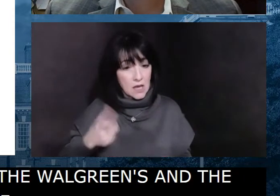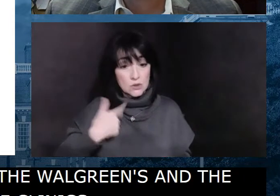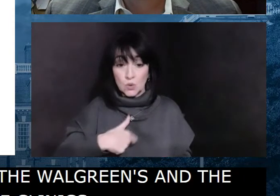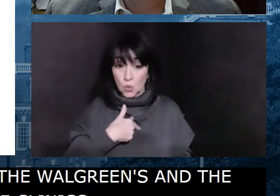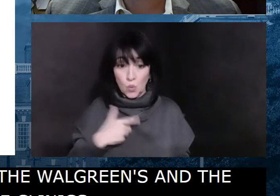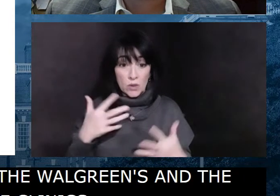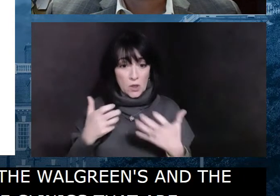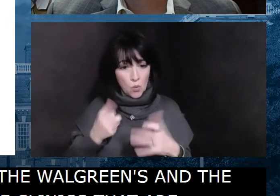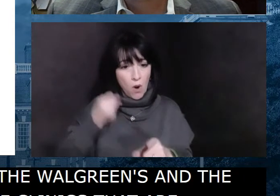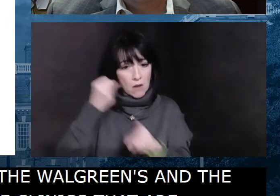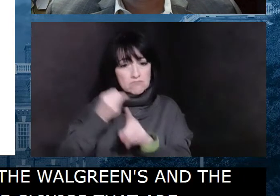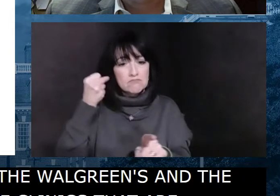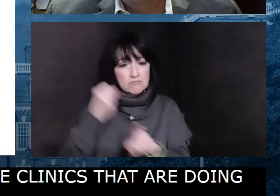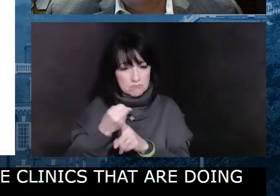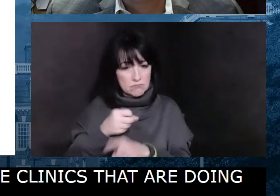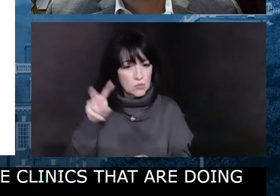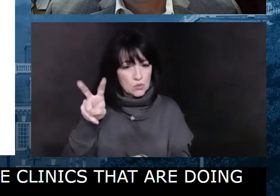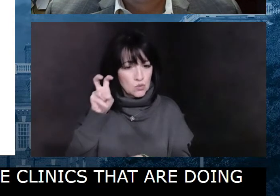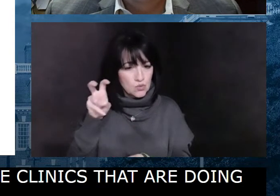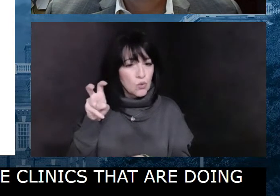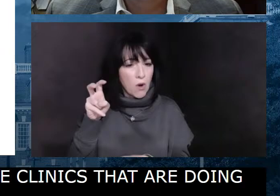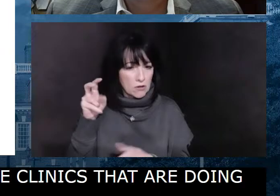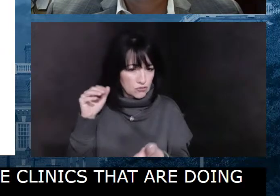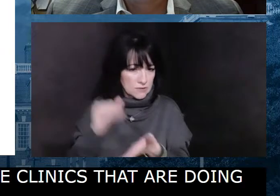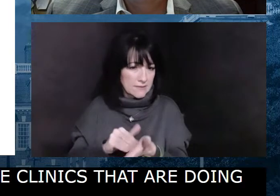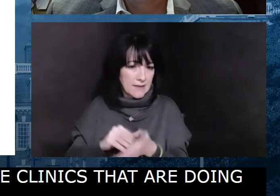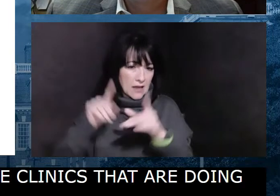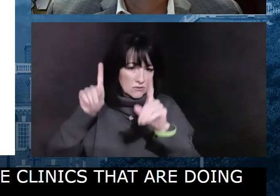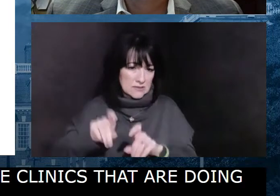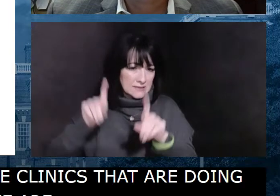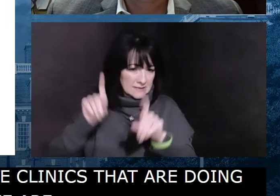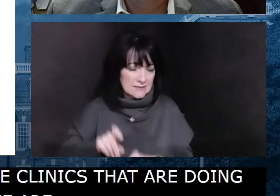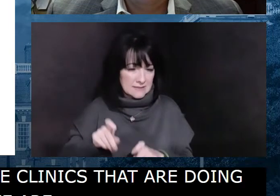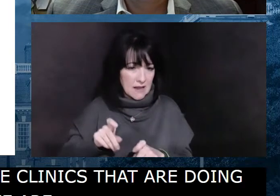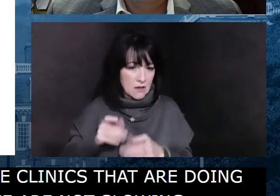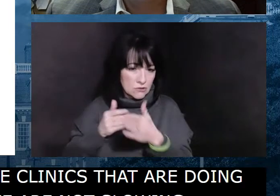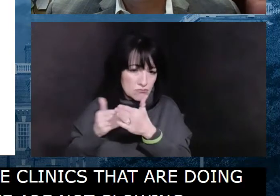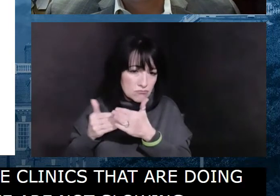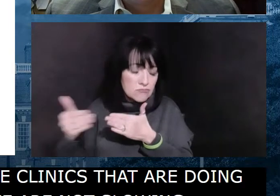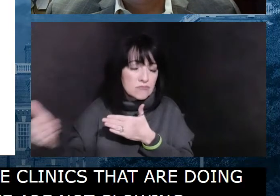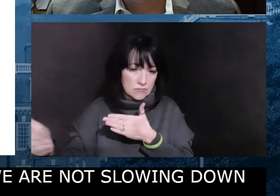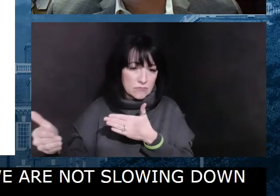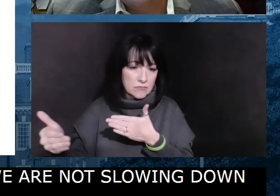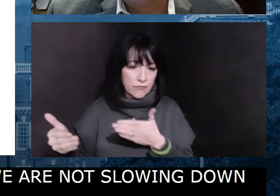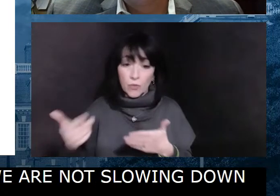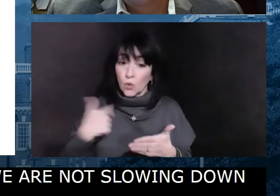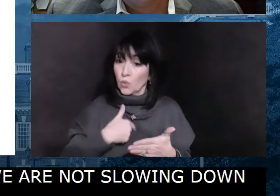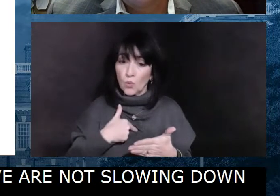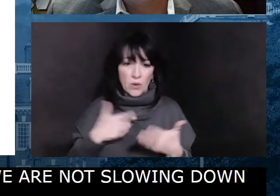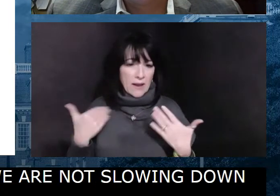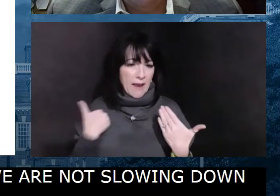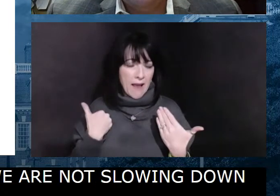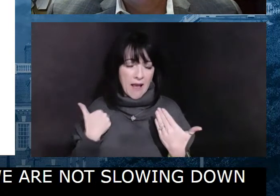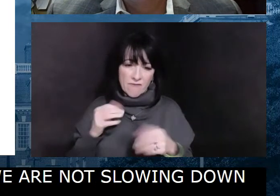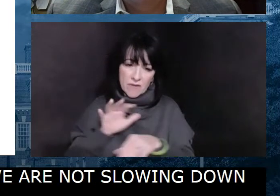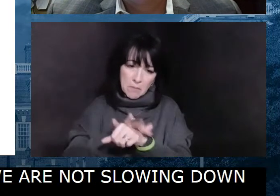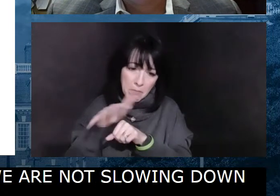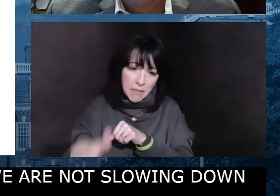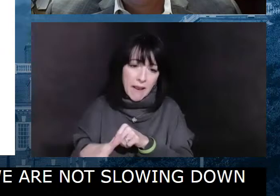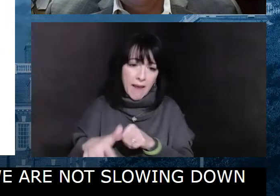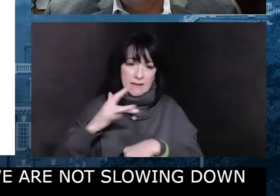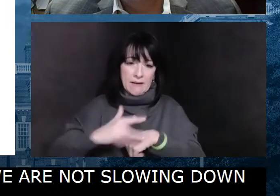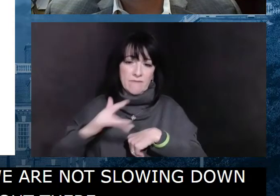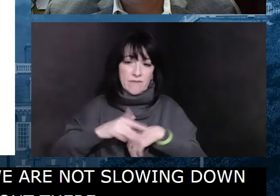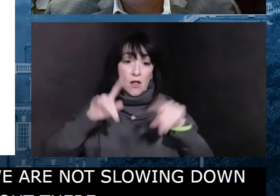mark if we wanted to. We are not slowing down the tempo. We have ample capacity out there. Again, thank you to Newcastle County government